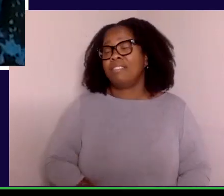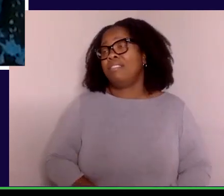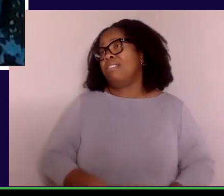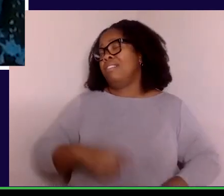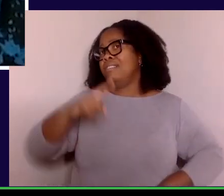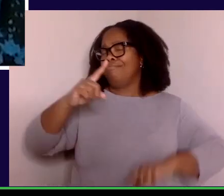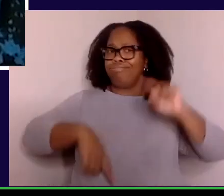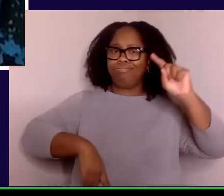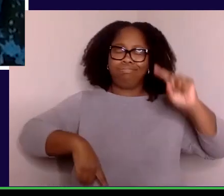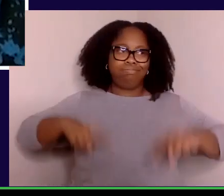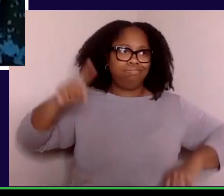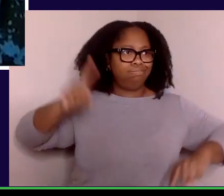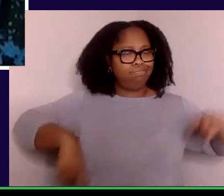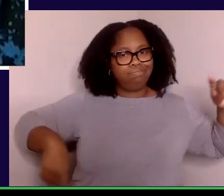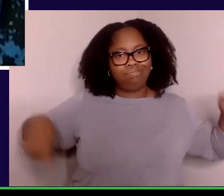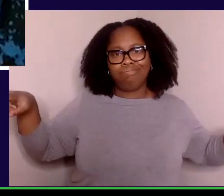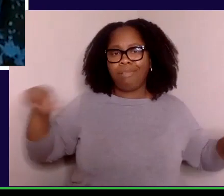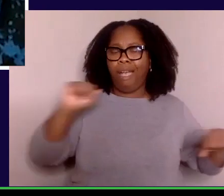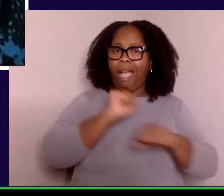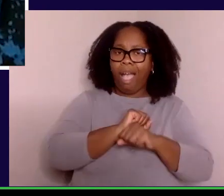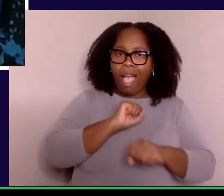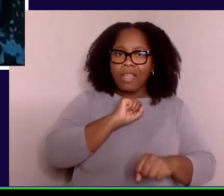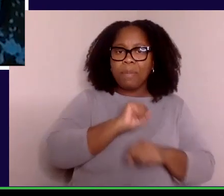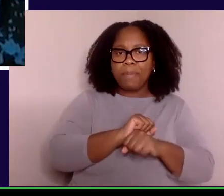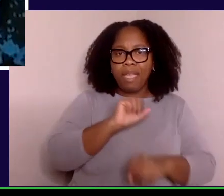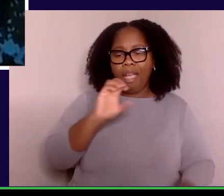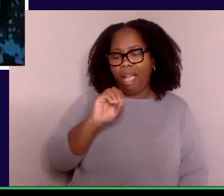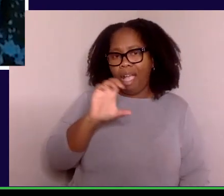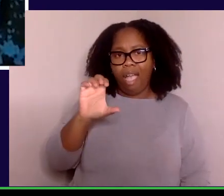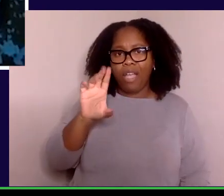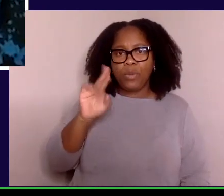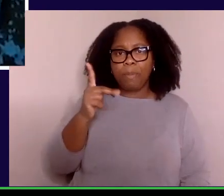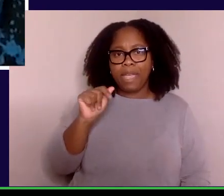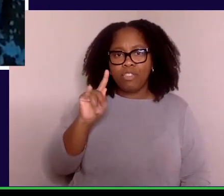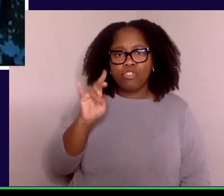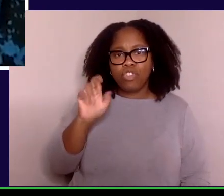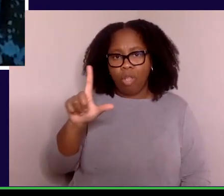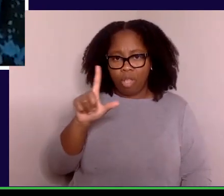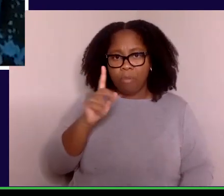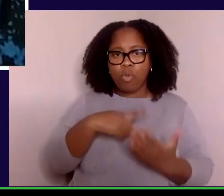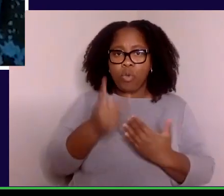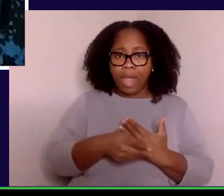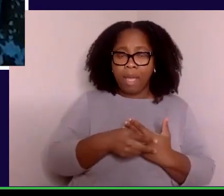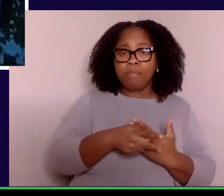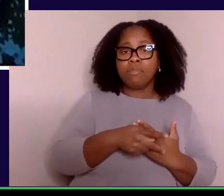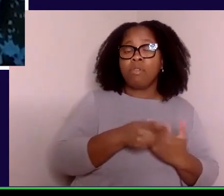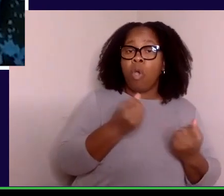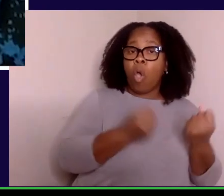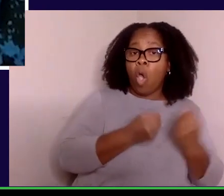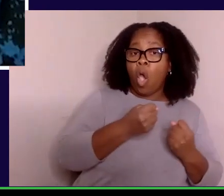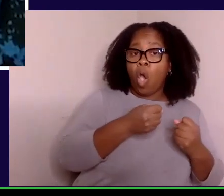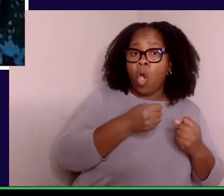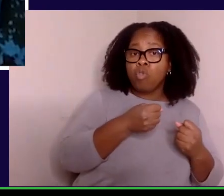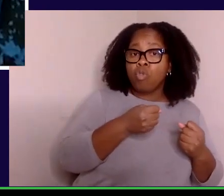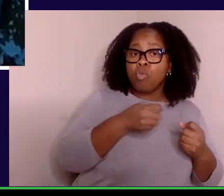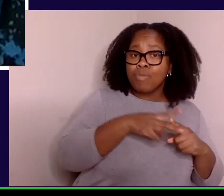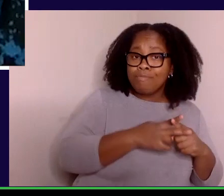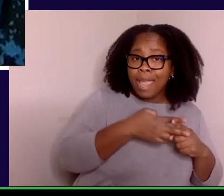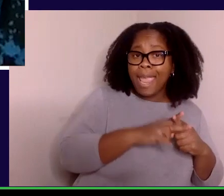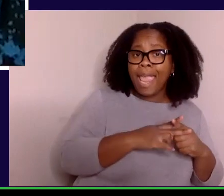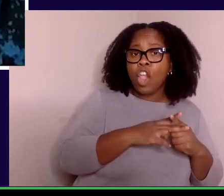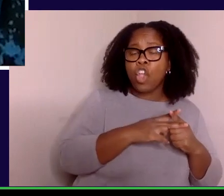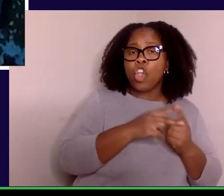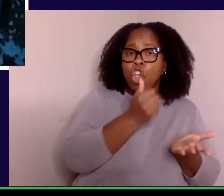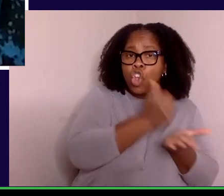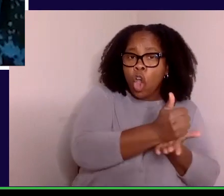of occupational programs from auto repair and carpentry to medical technology